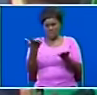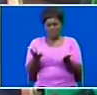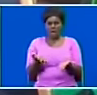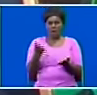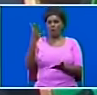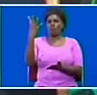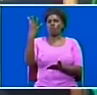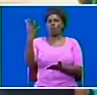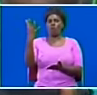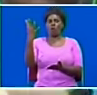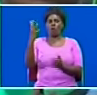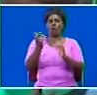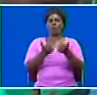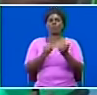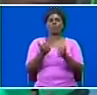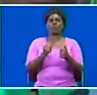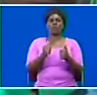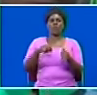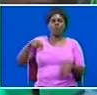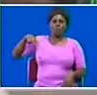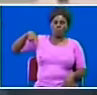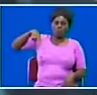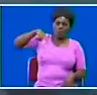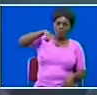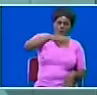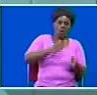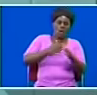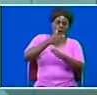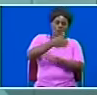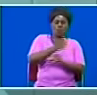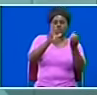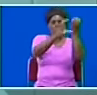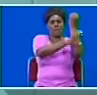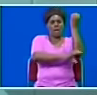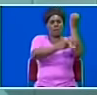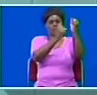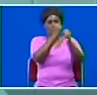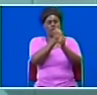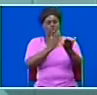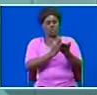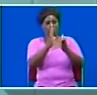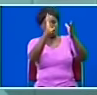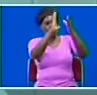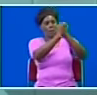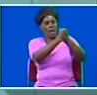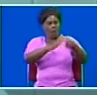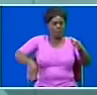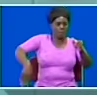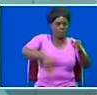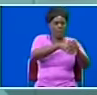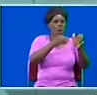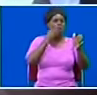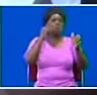nne, gia tano. So we're gonna walk across the county to make sure that the Jubilee chaps go home.